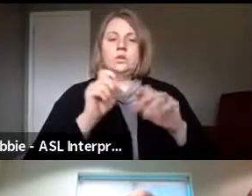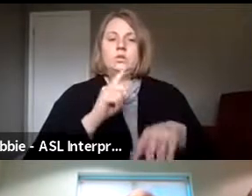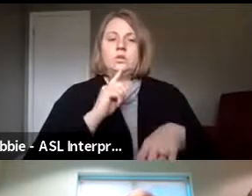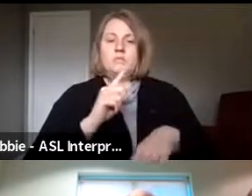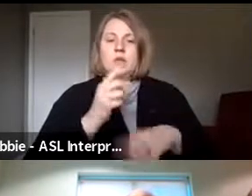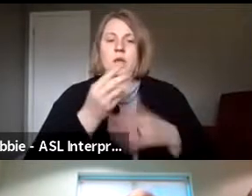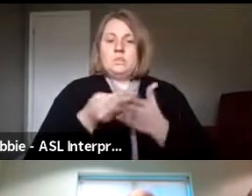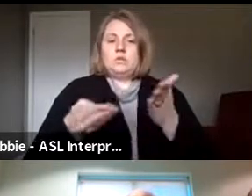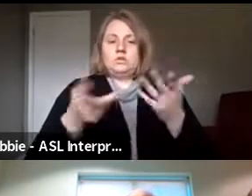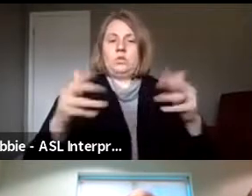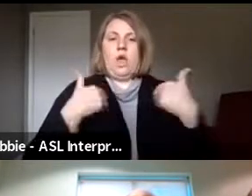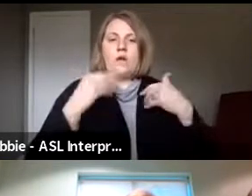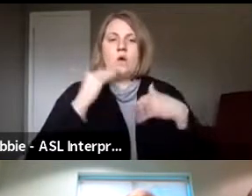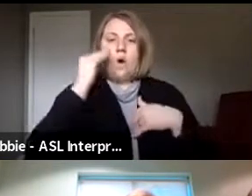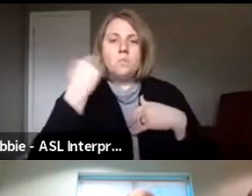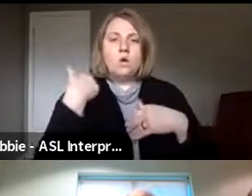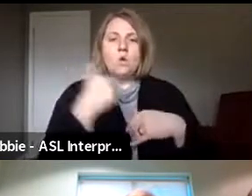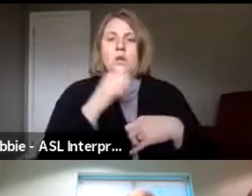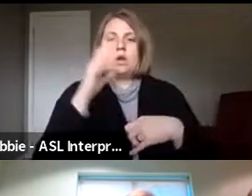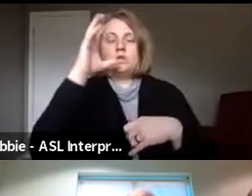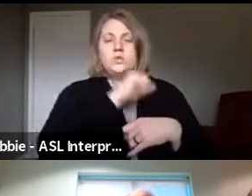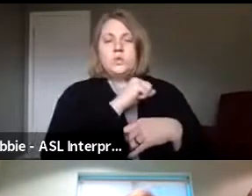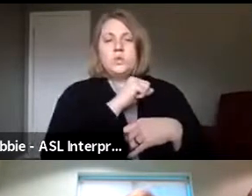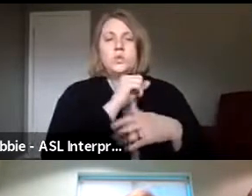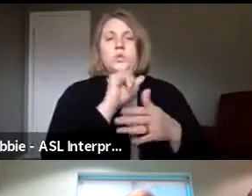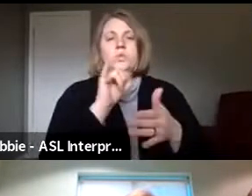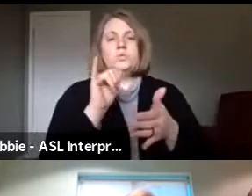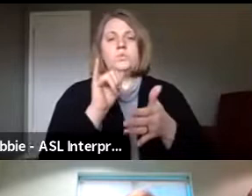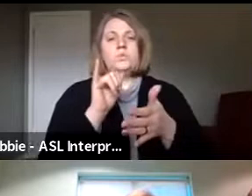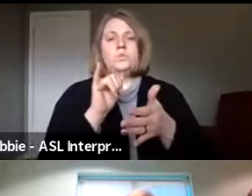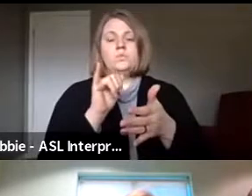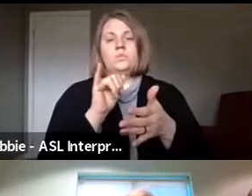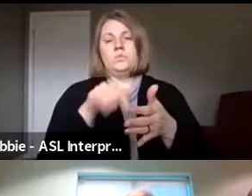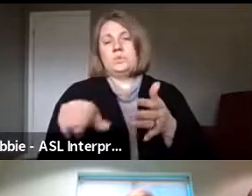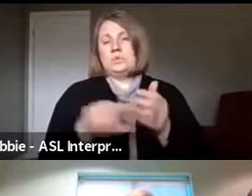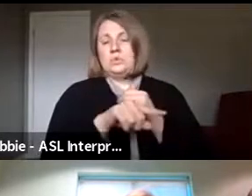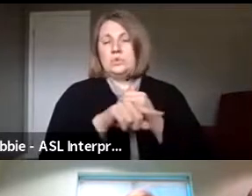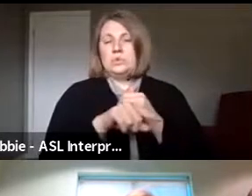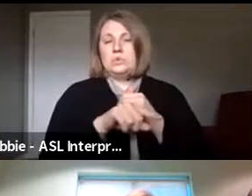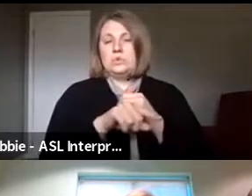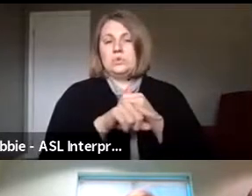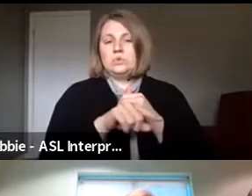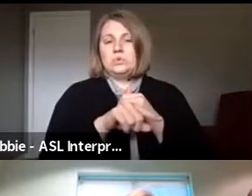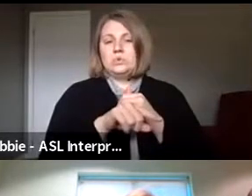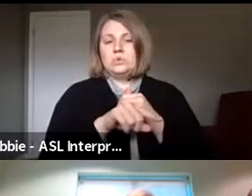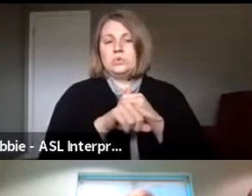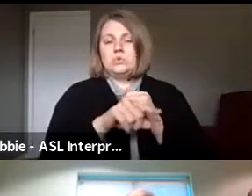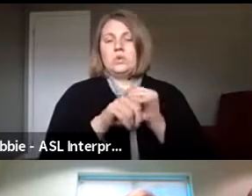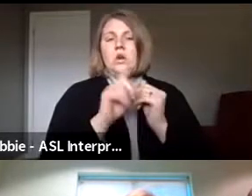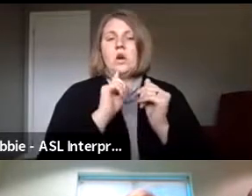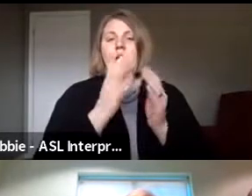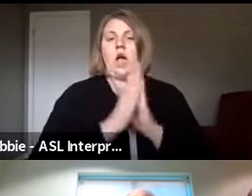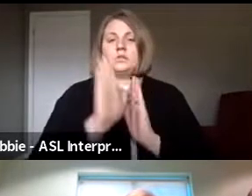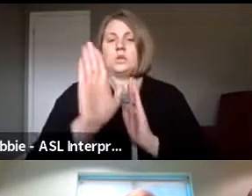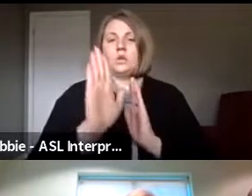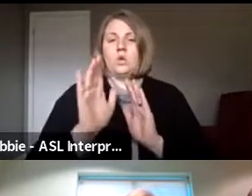already have at home. We're assuming that you're asking your attendees to